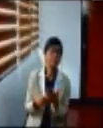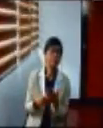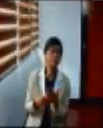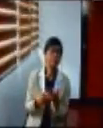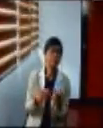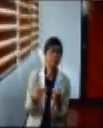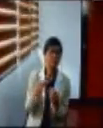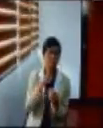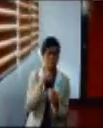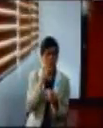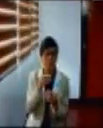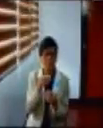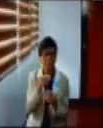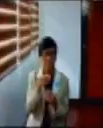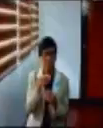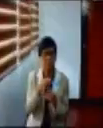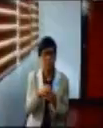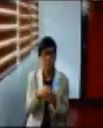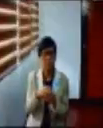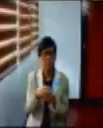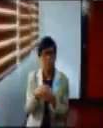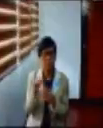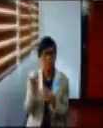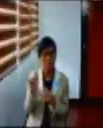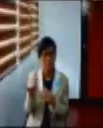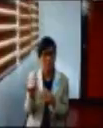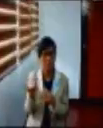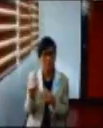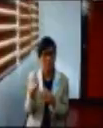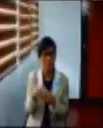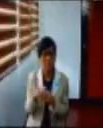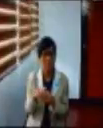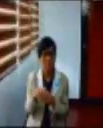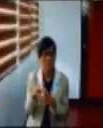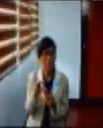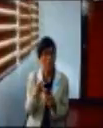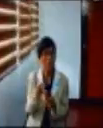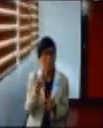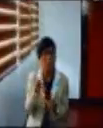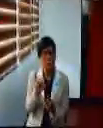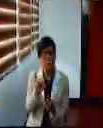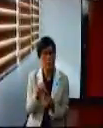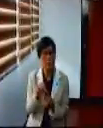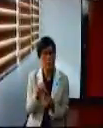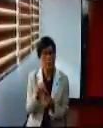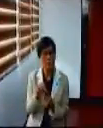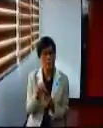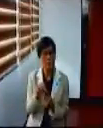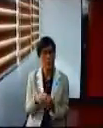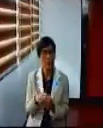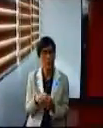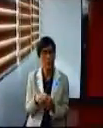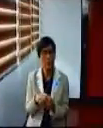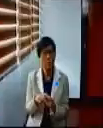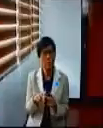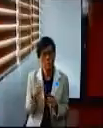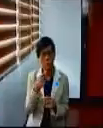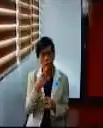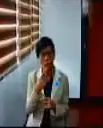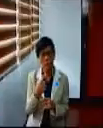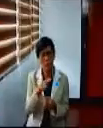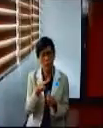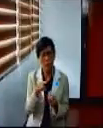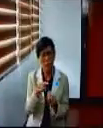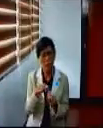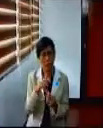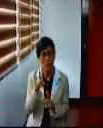not exempt you from respecting all the other human rights. Now, I did mention that the guiding principles apply to